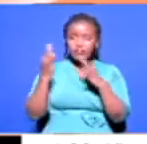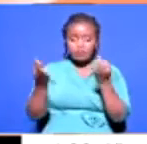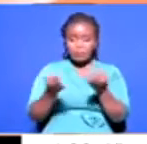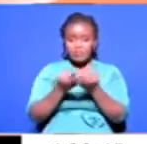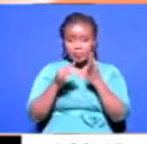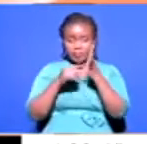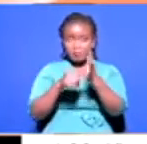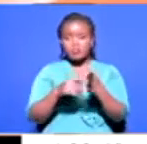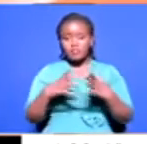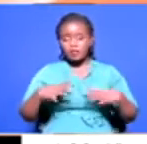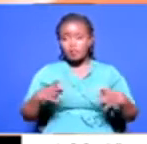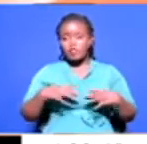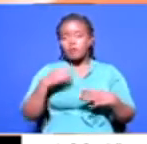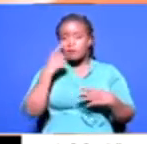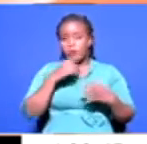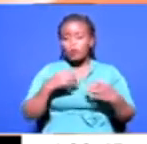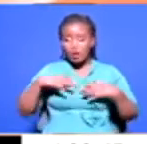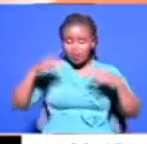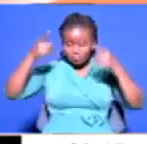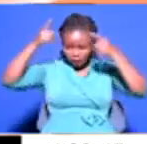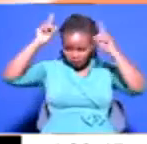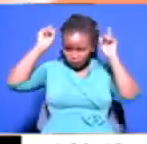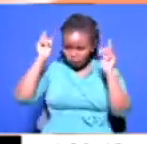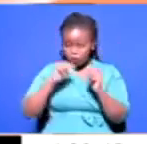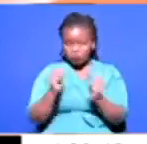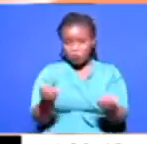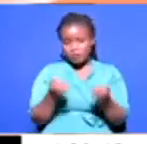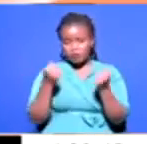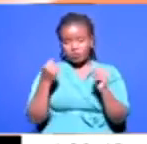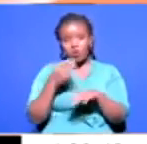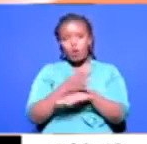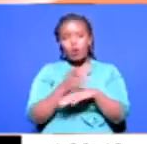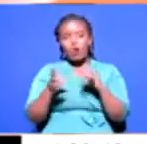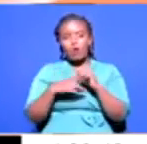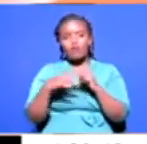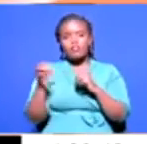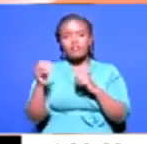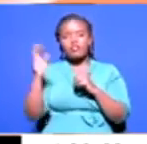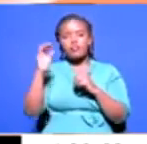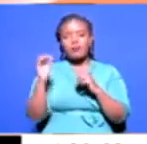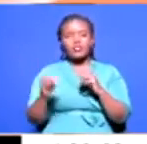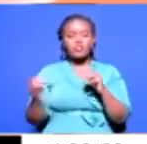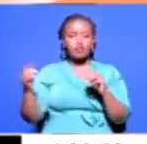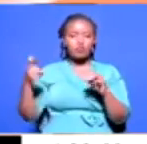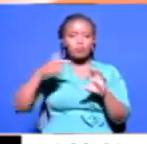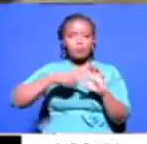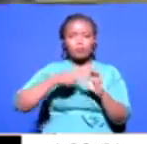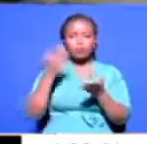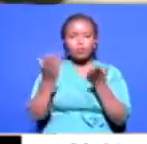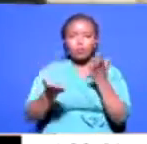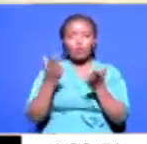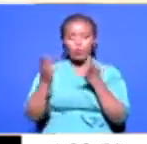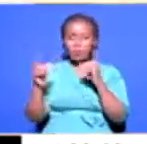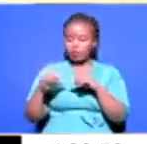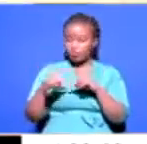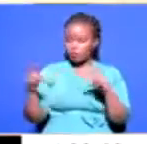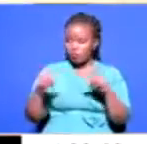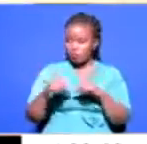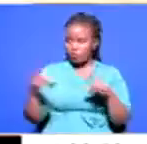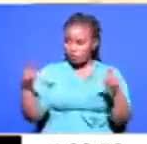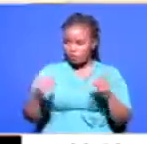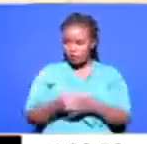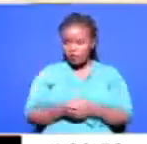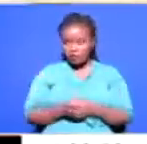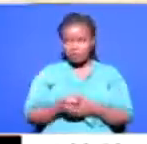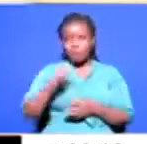could embrace and save over 70% of fuel when compared to firewood. Kenyans' reception of